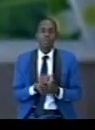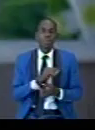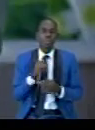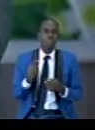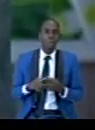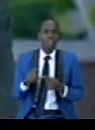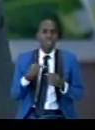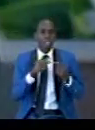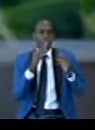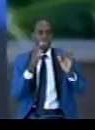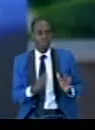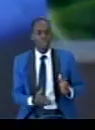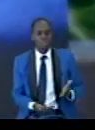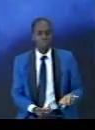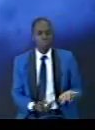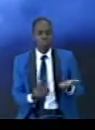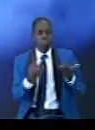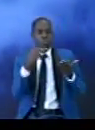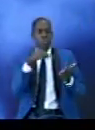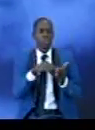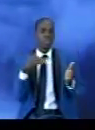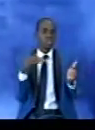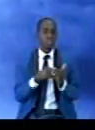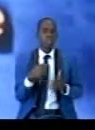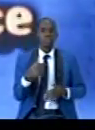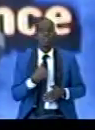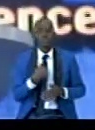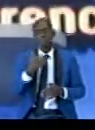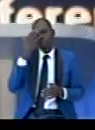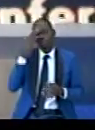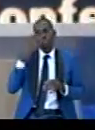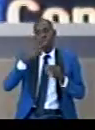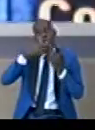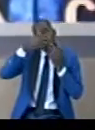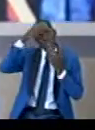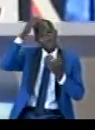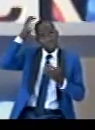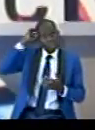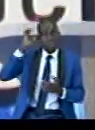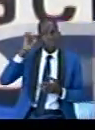actually, you've heard, the lion comes like